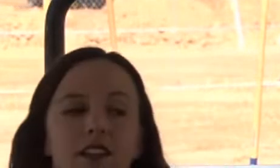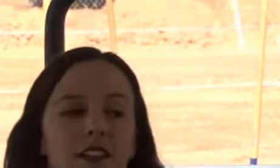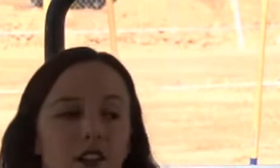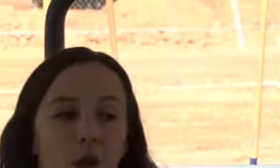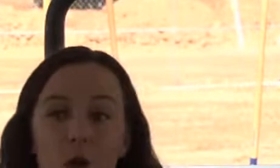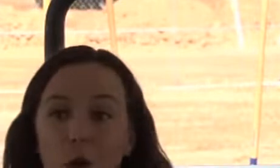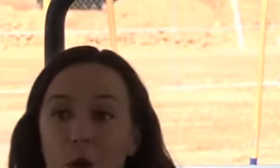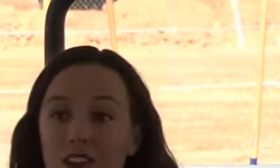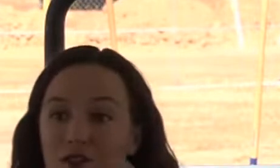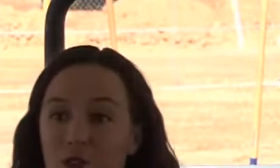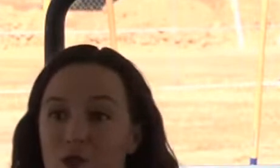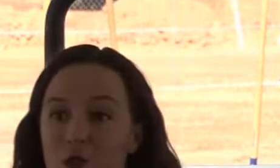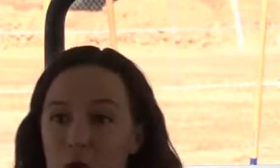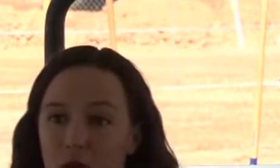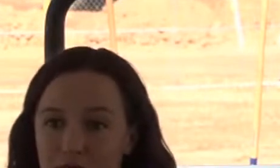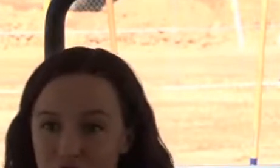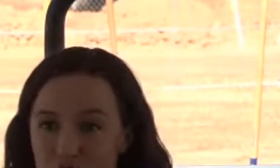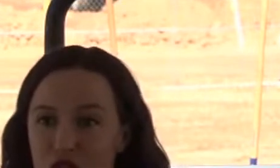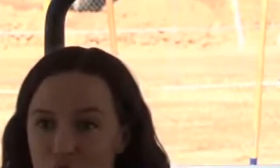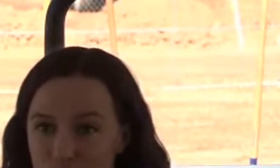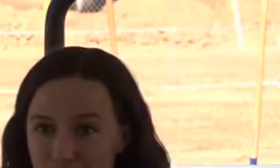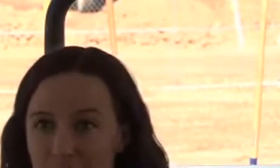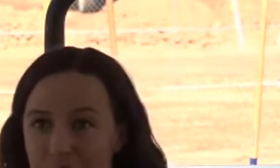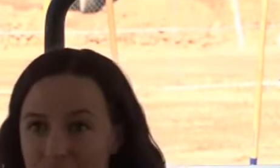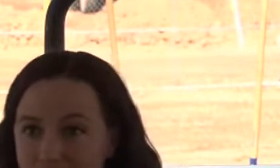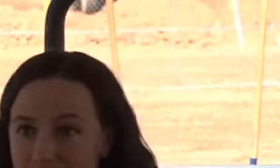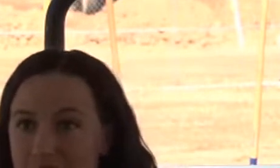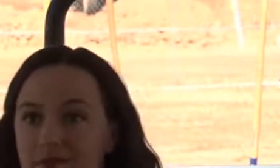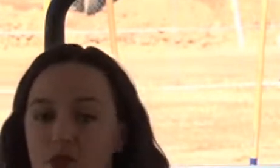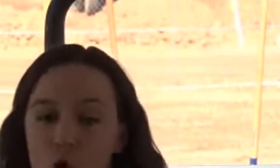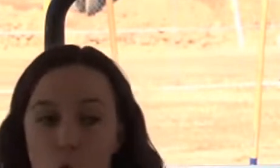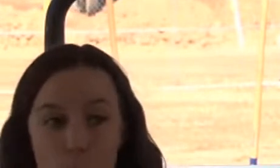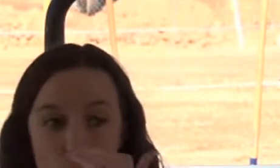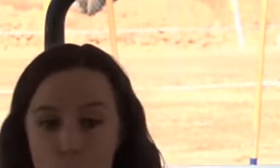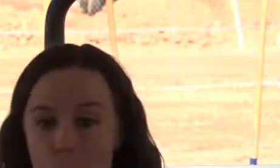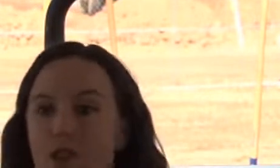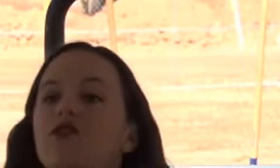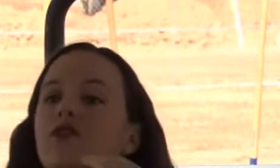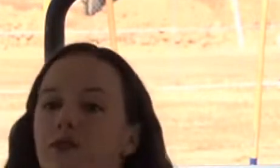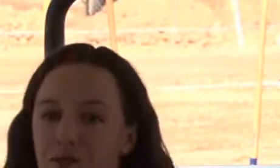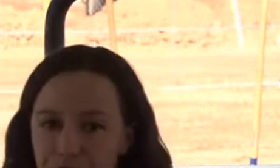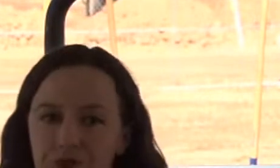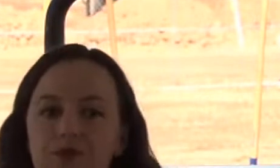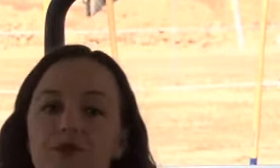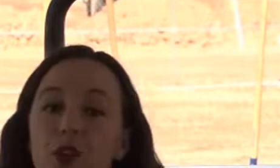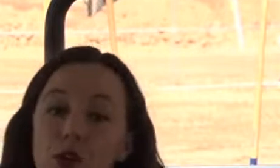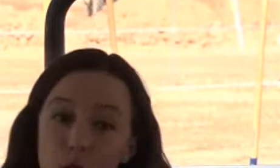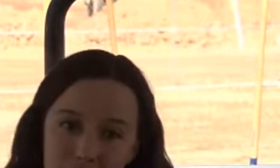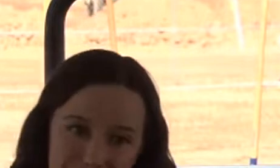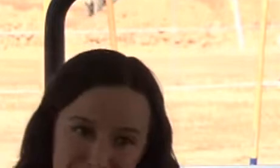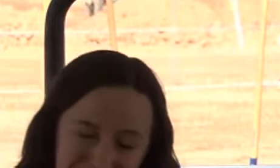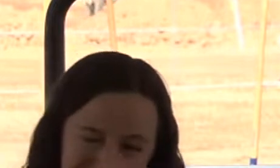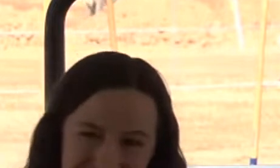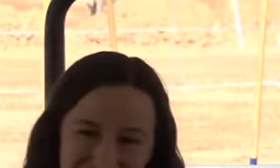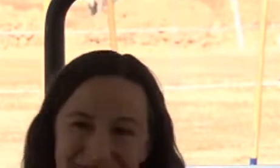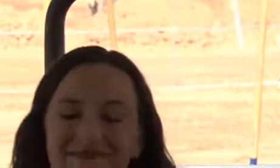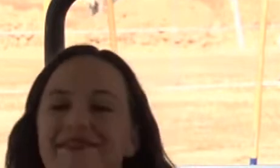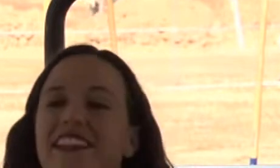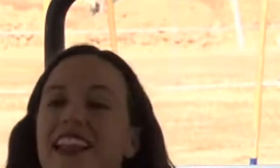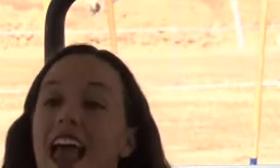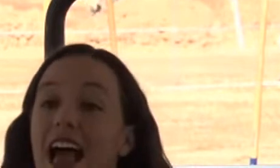we are already starting progress on our brand new building as we speak. So bear with us as we go through